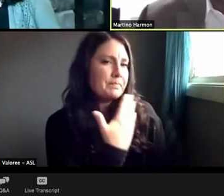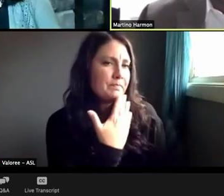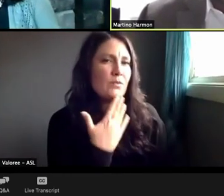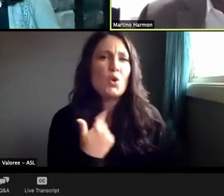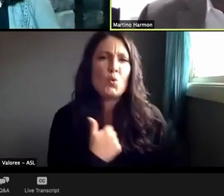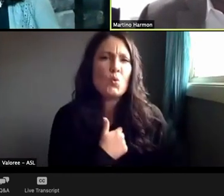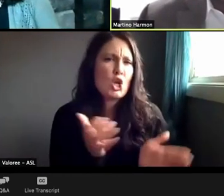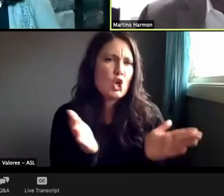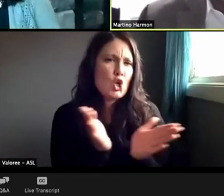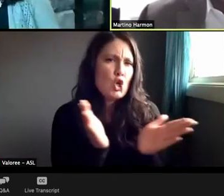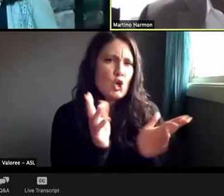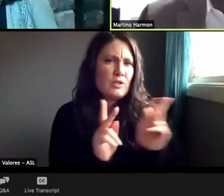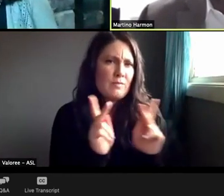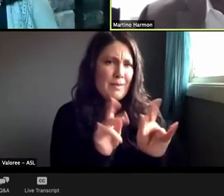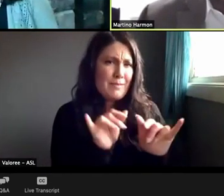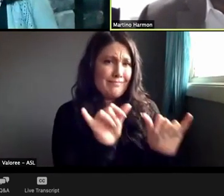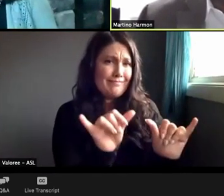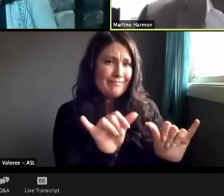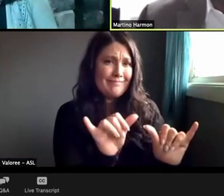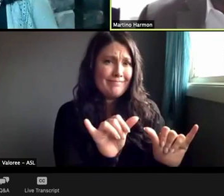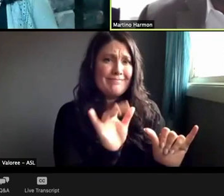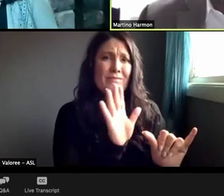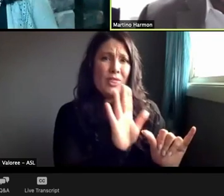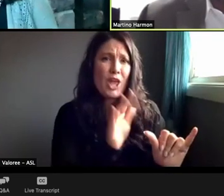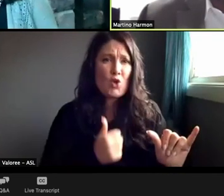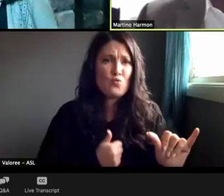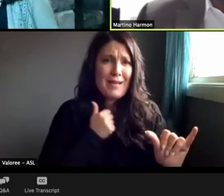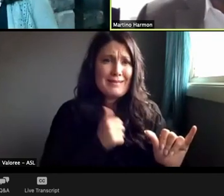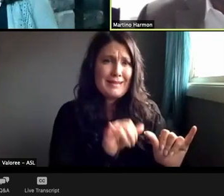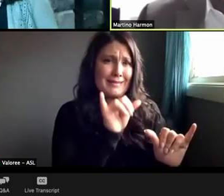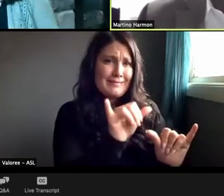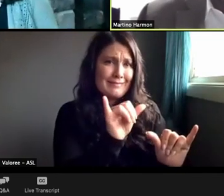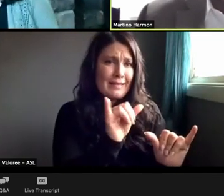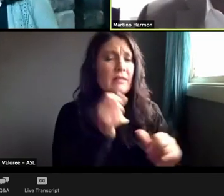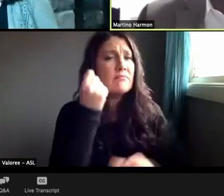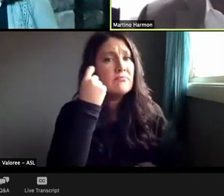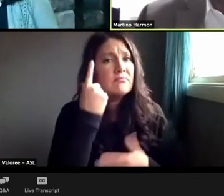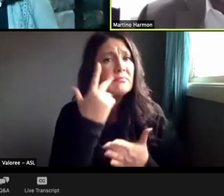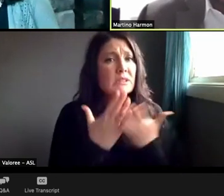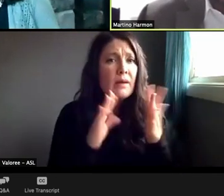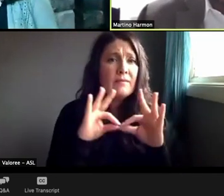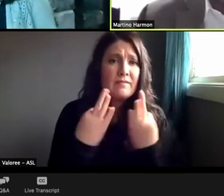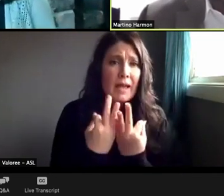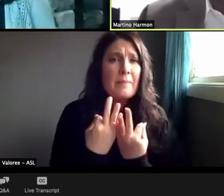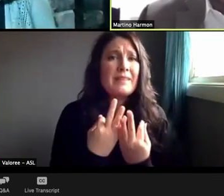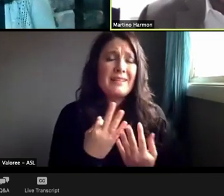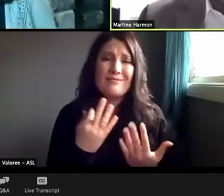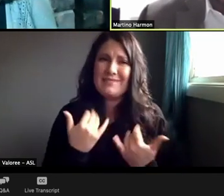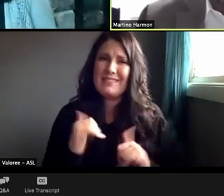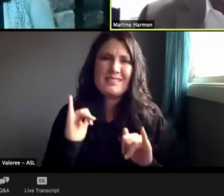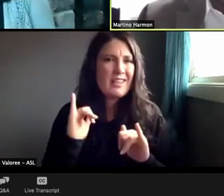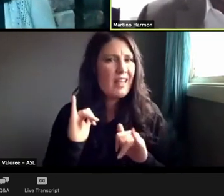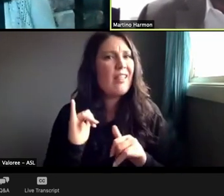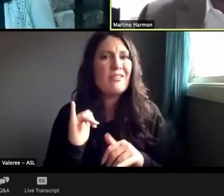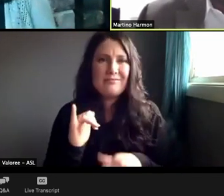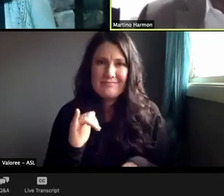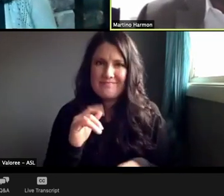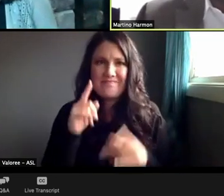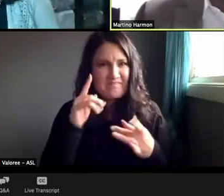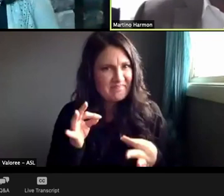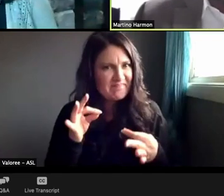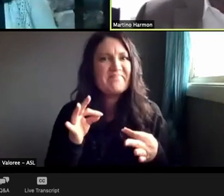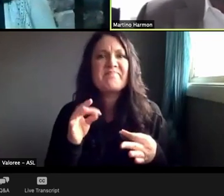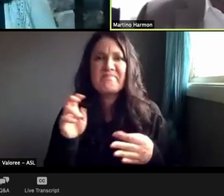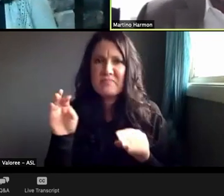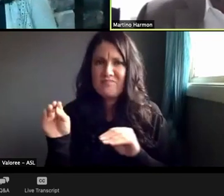but we also know that some students and families made the choice to have students stay in the Ann Arbor area. So